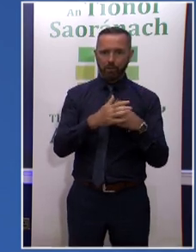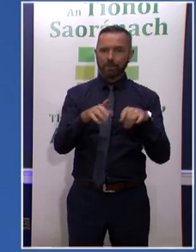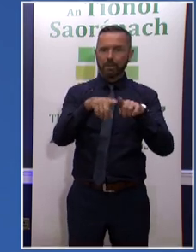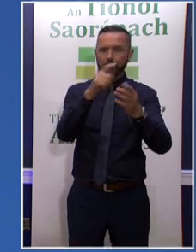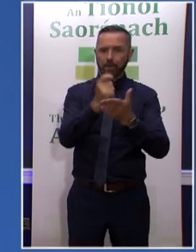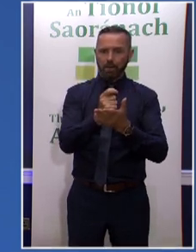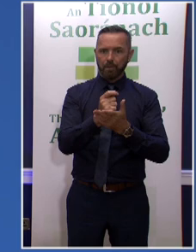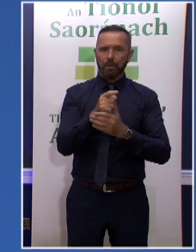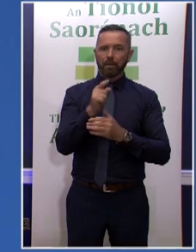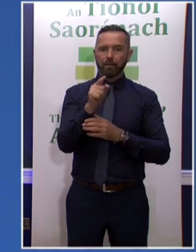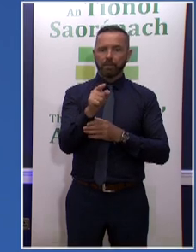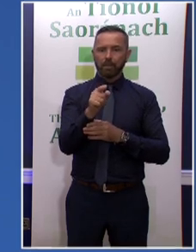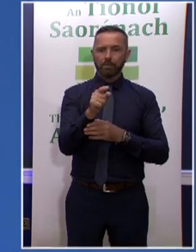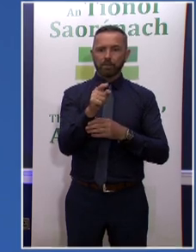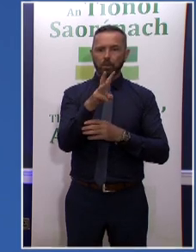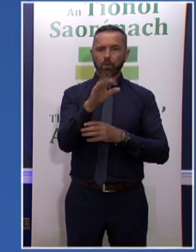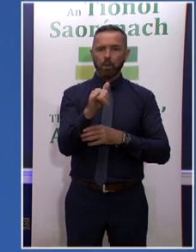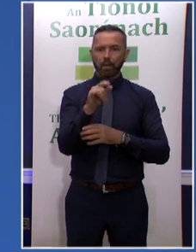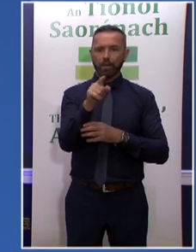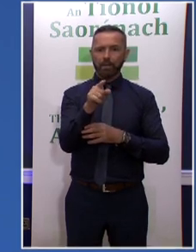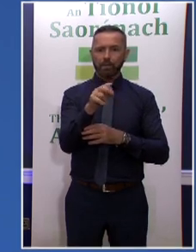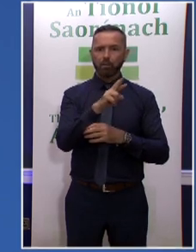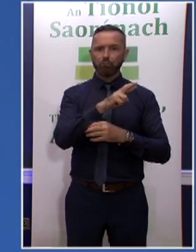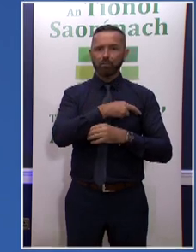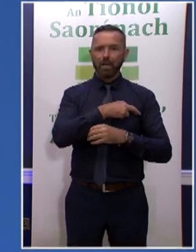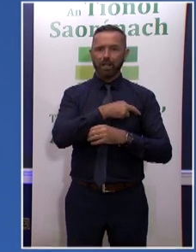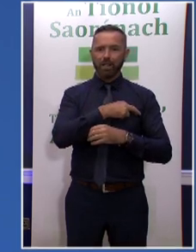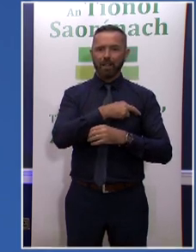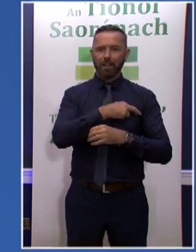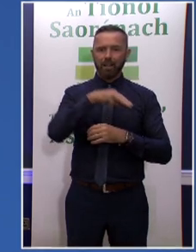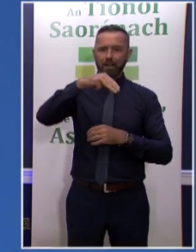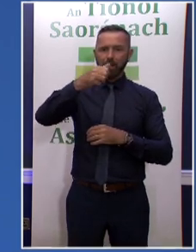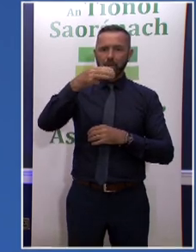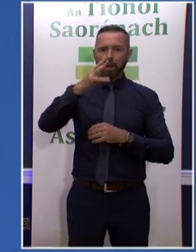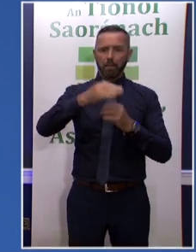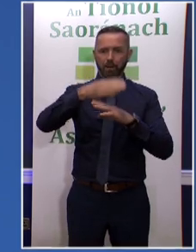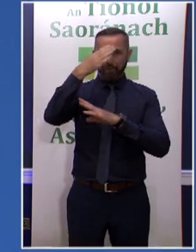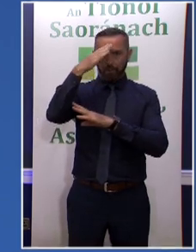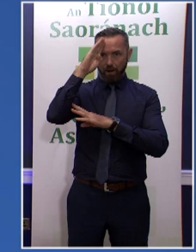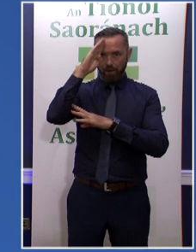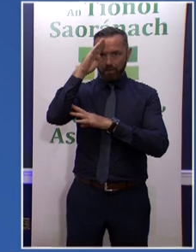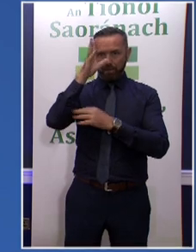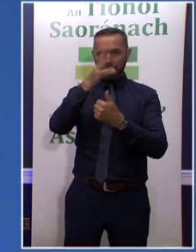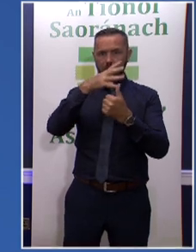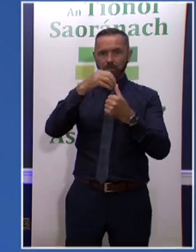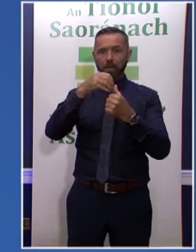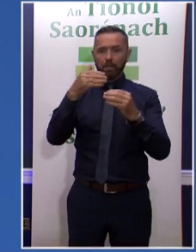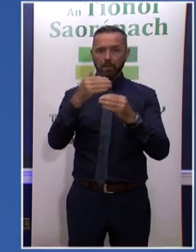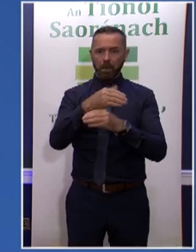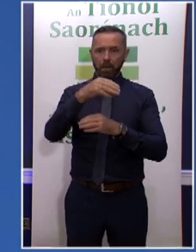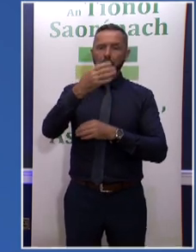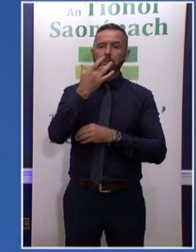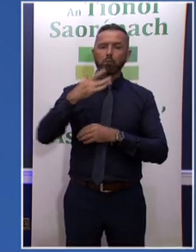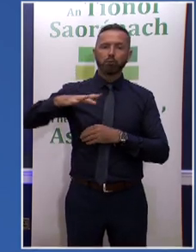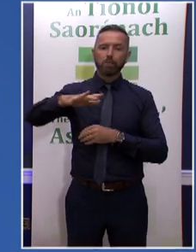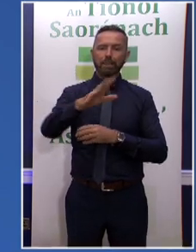So maps like this have been dubbed the real map of Ireland, especially by the Marine Institute, because it shows that the